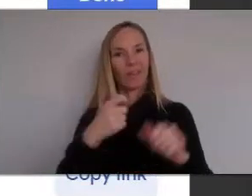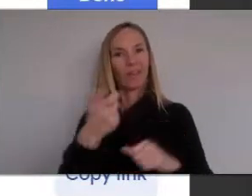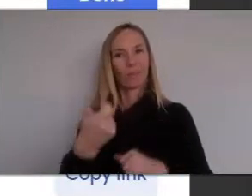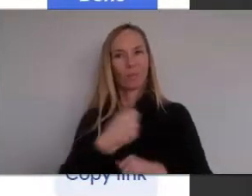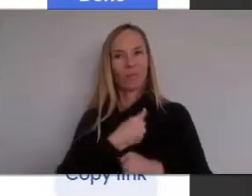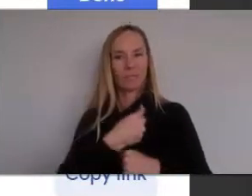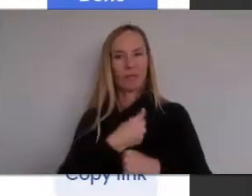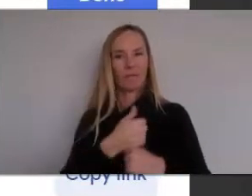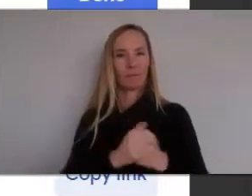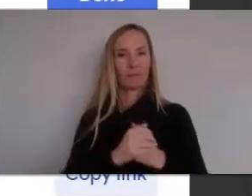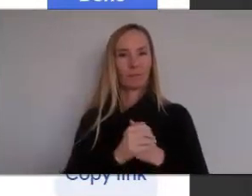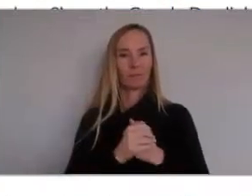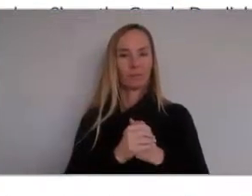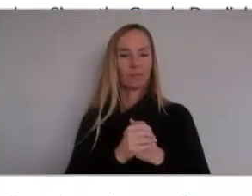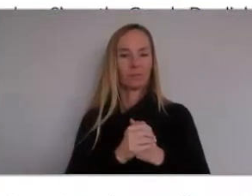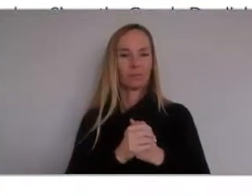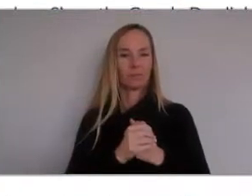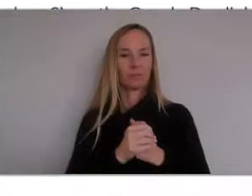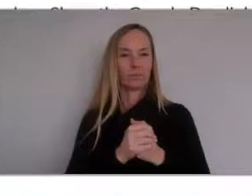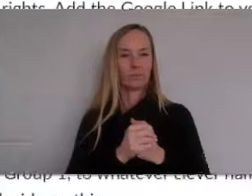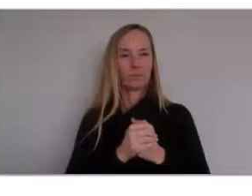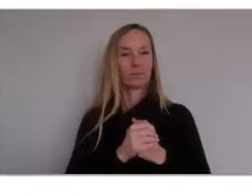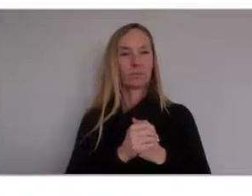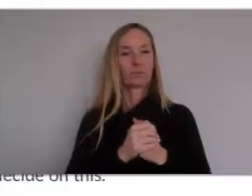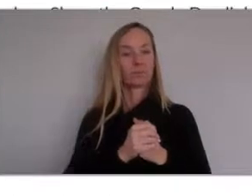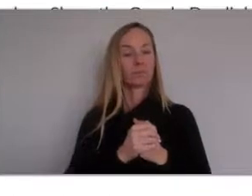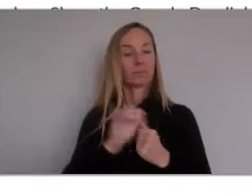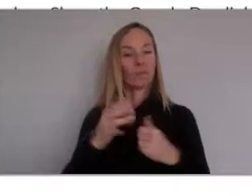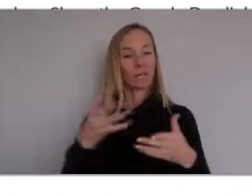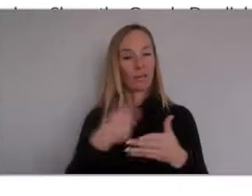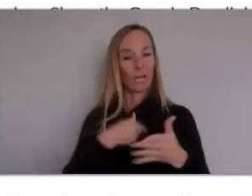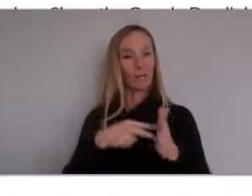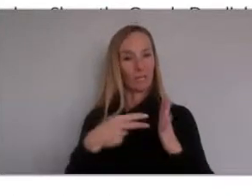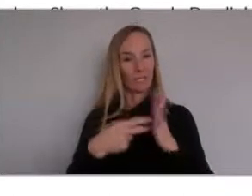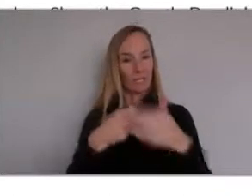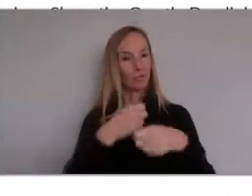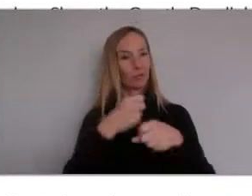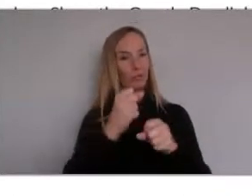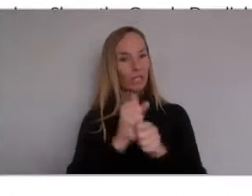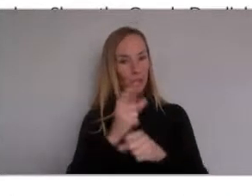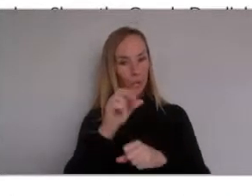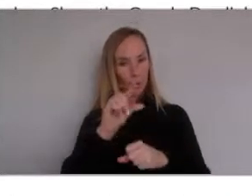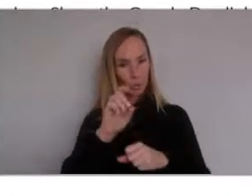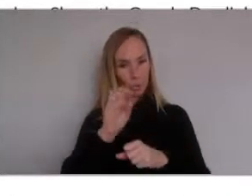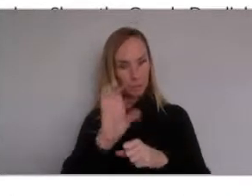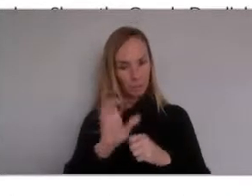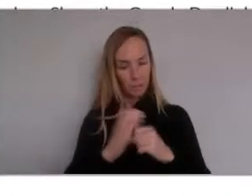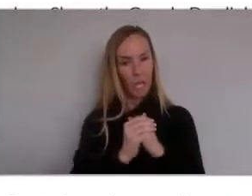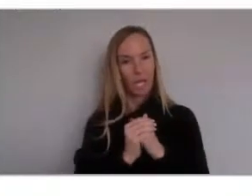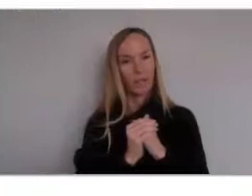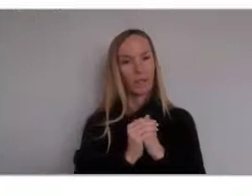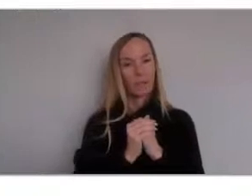Okay, so let me get out of there. So that's what I mean by create a Google Doc, and